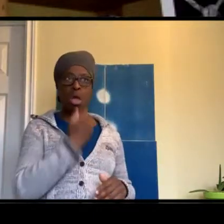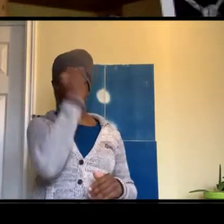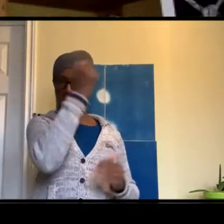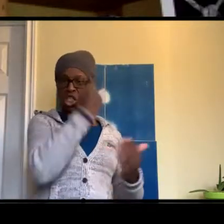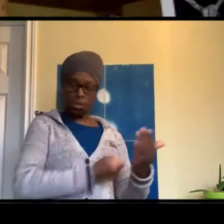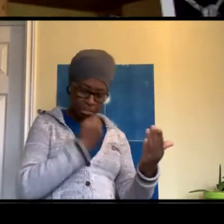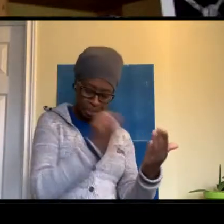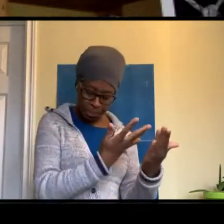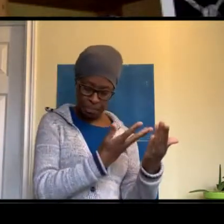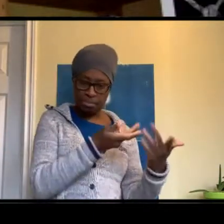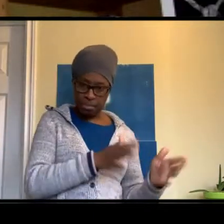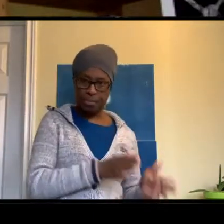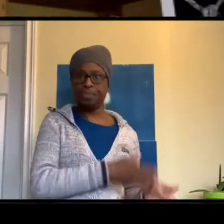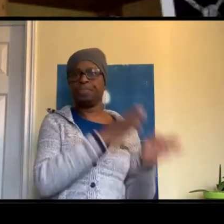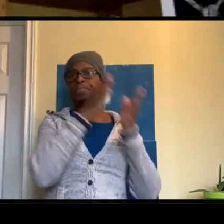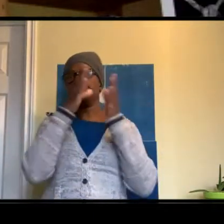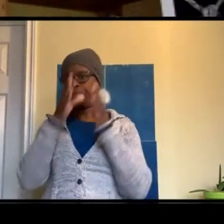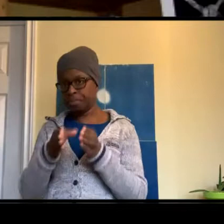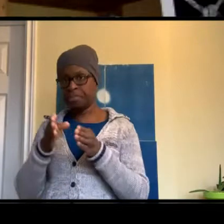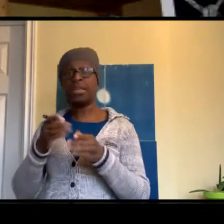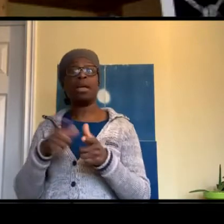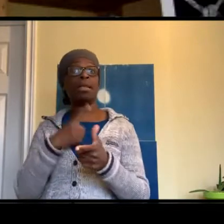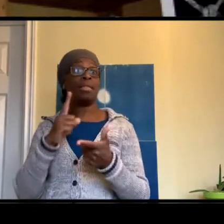more clear than writing.